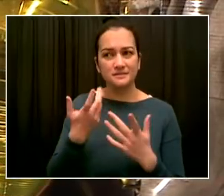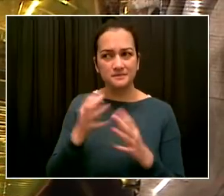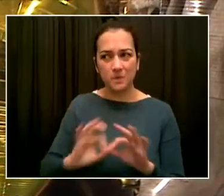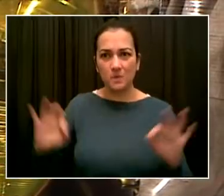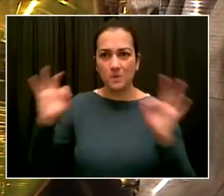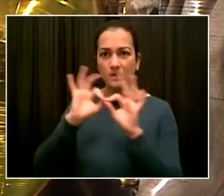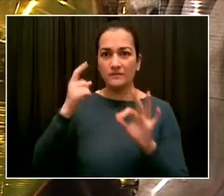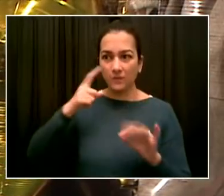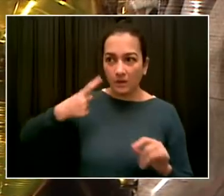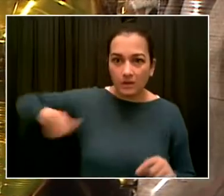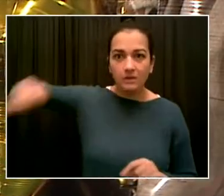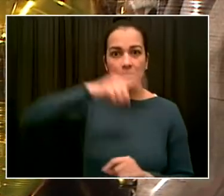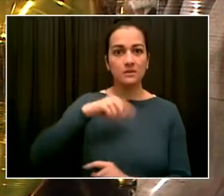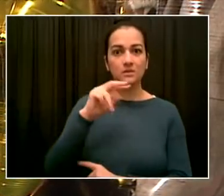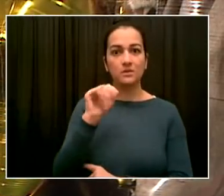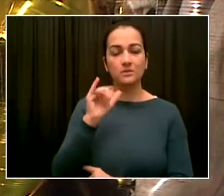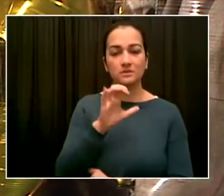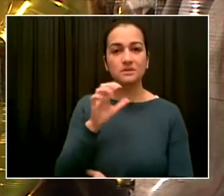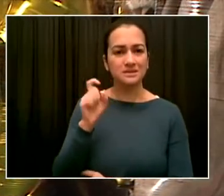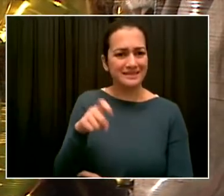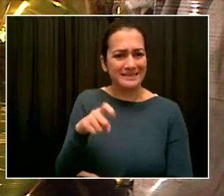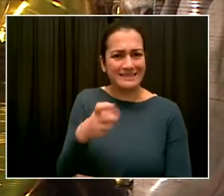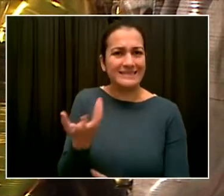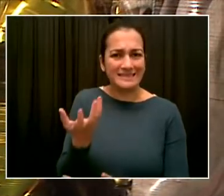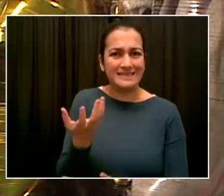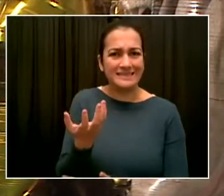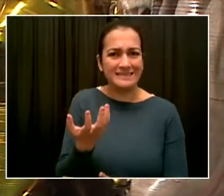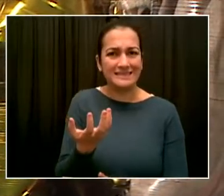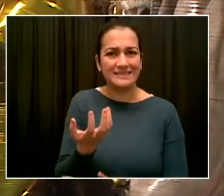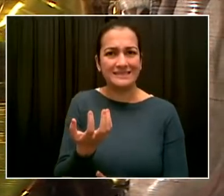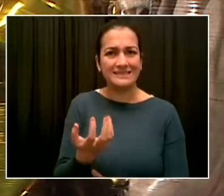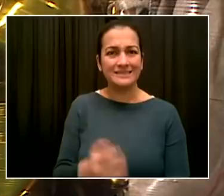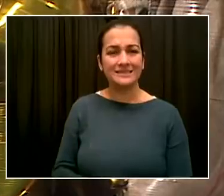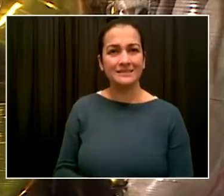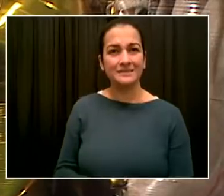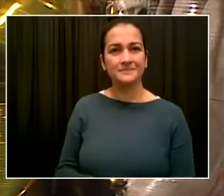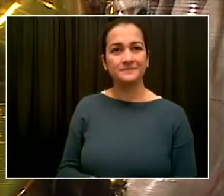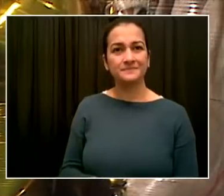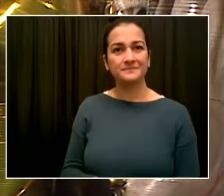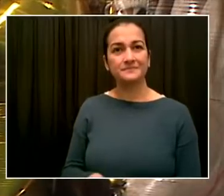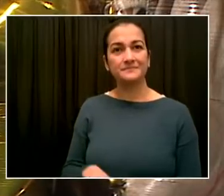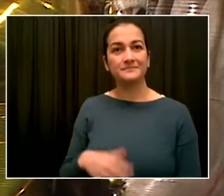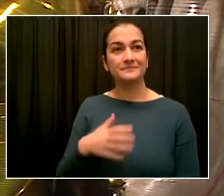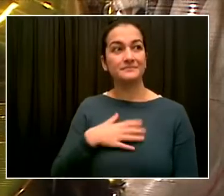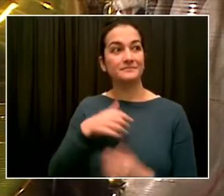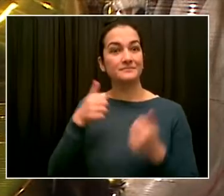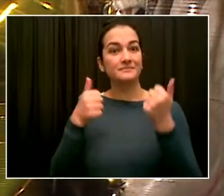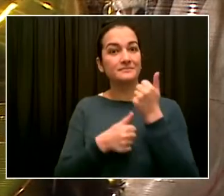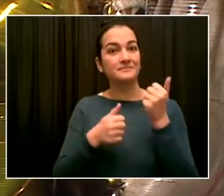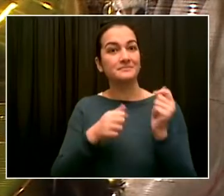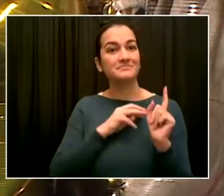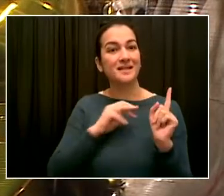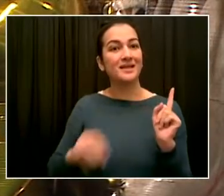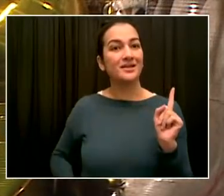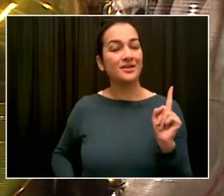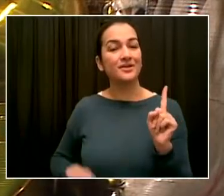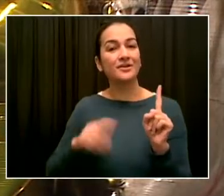beginning. Deputy Mayor Bean, speaking to how we can be assured that life sciences will happen on that